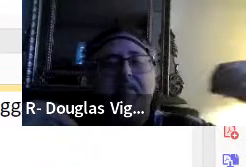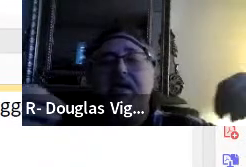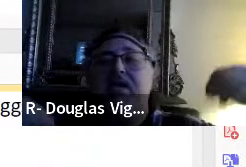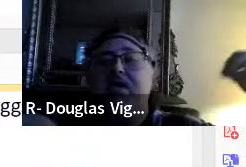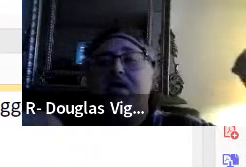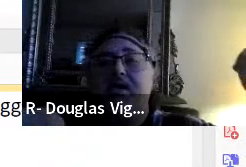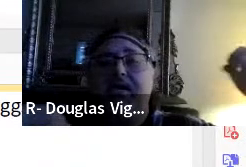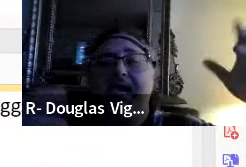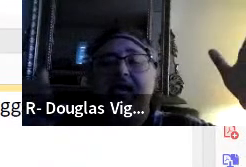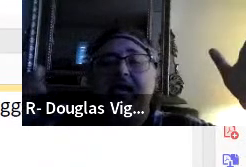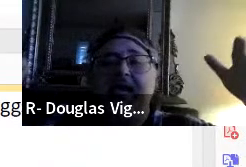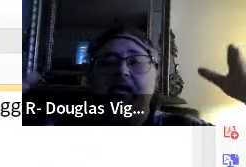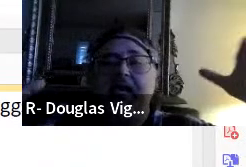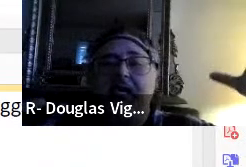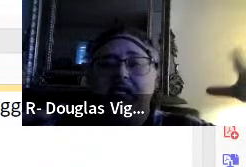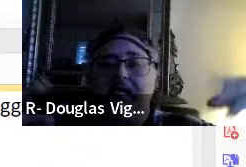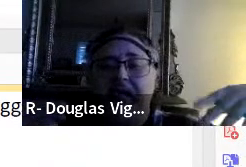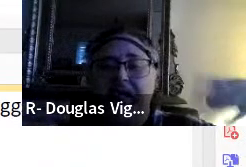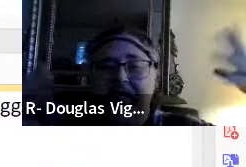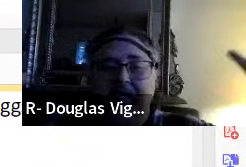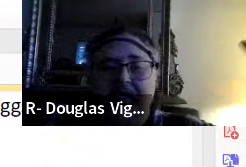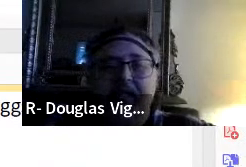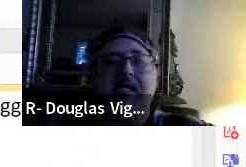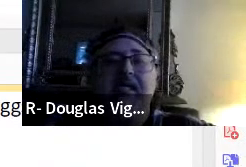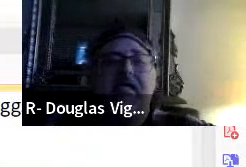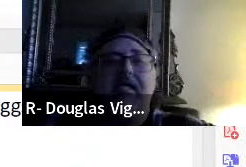definitely want to make sure that